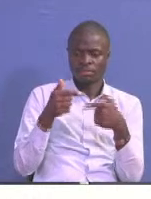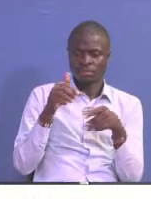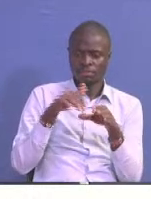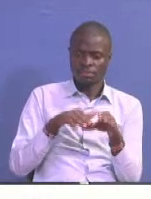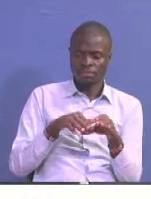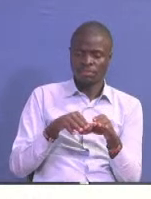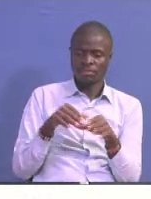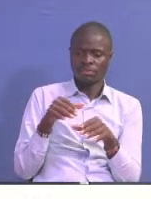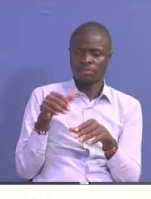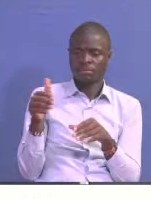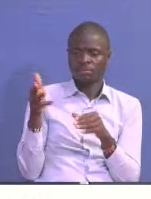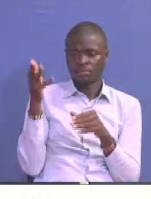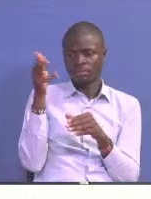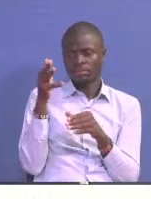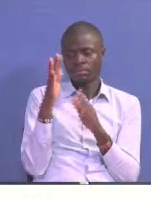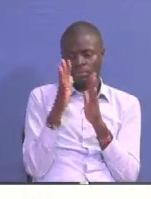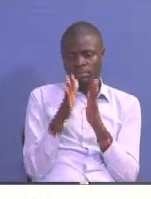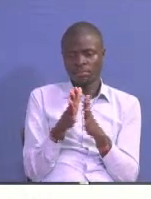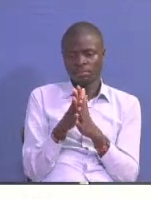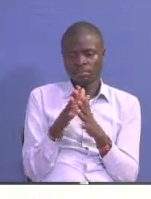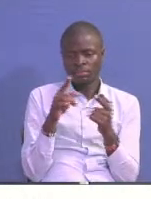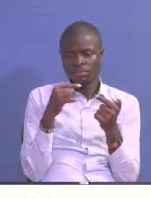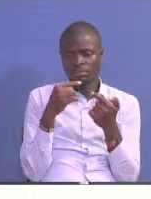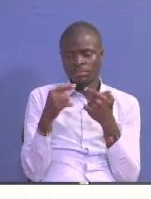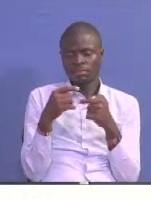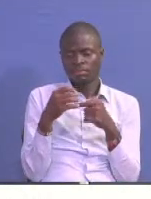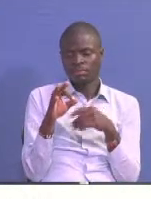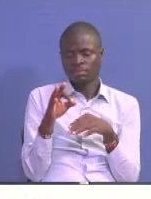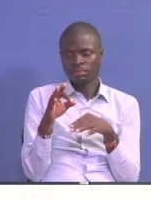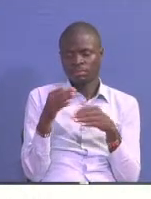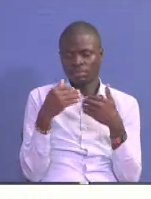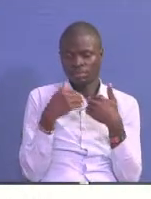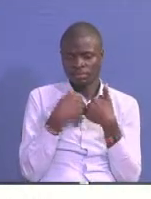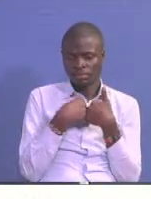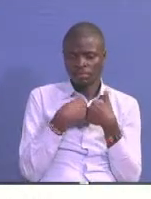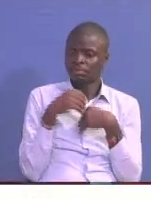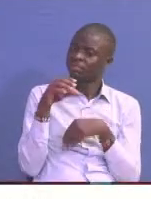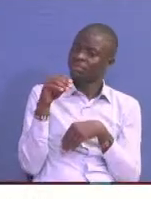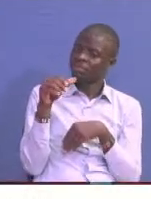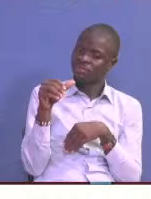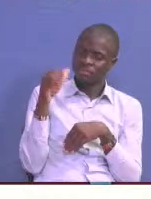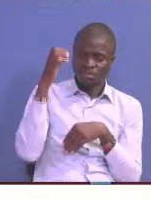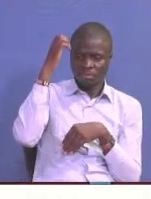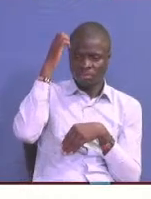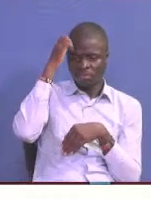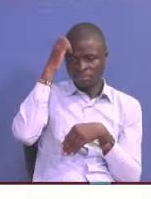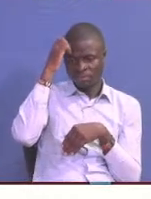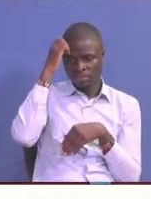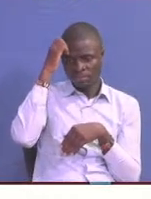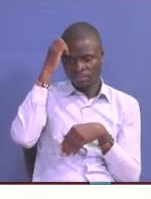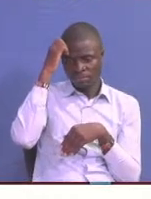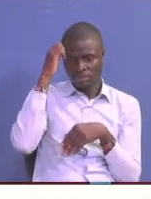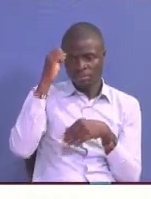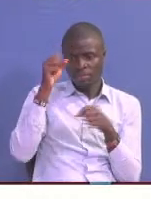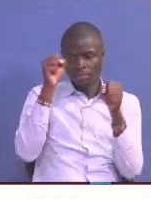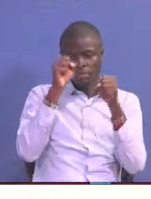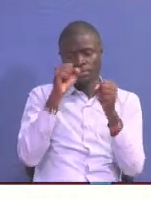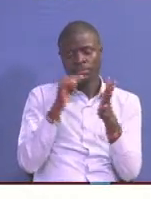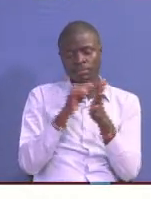colleagues. He talked about also the need for having a quality education system